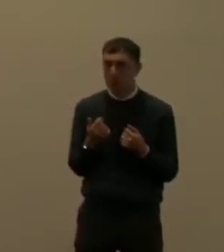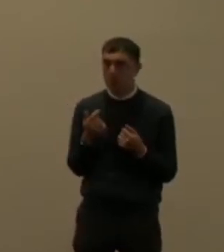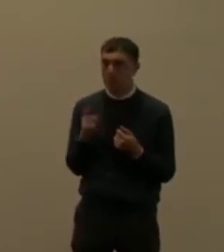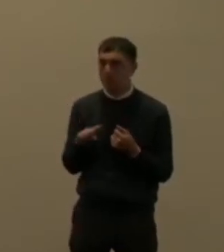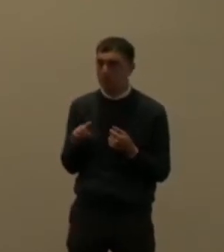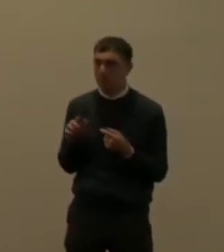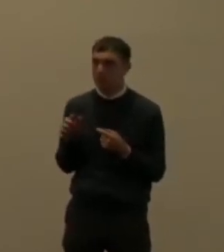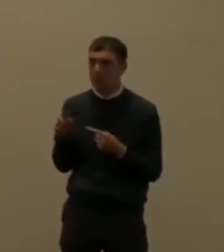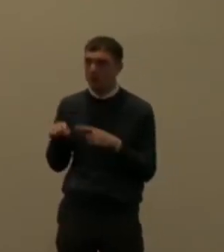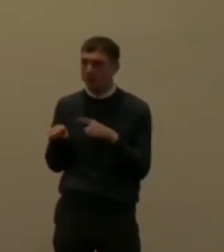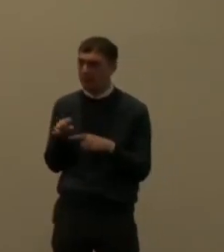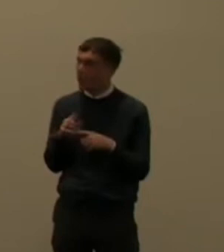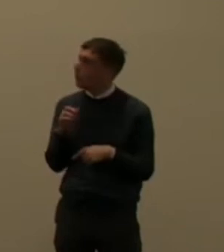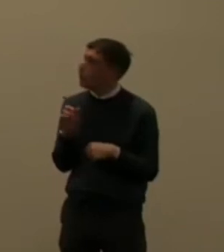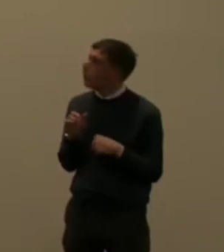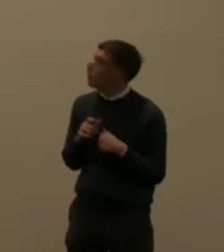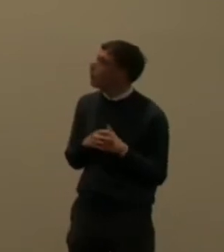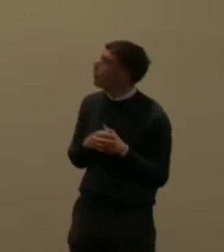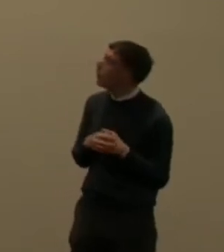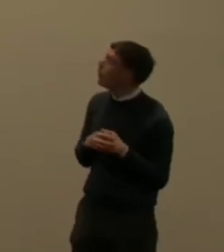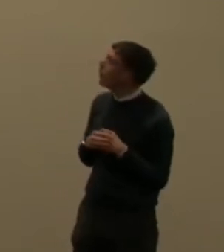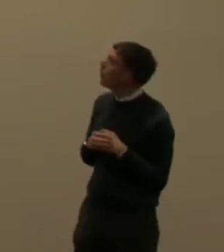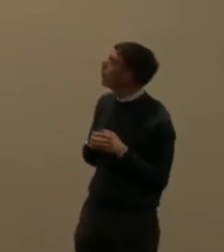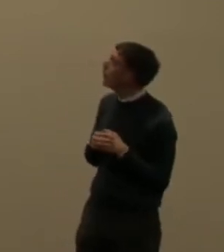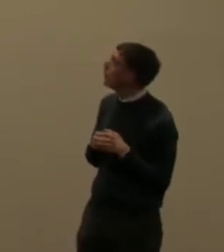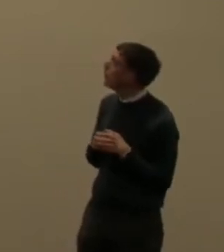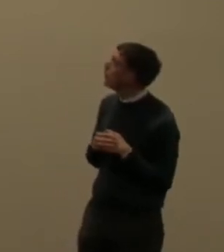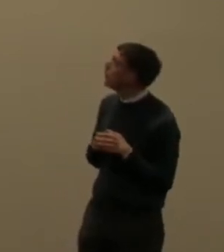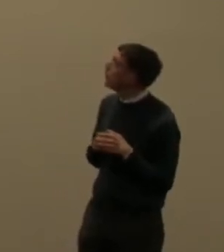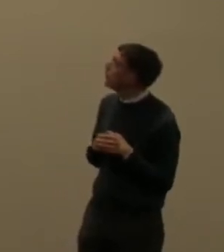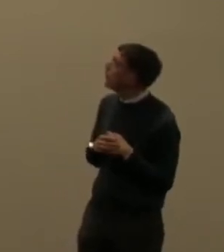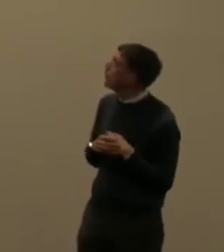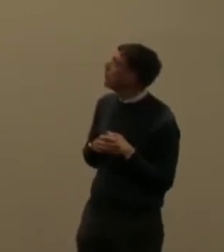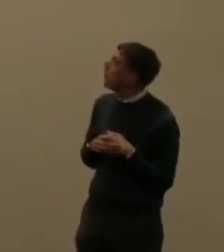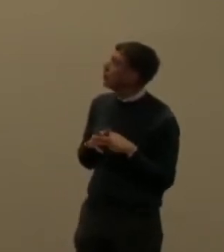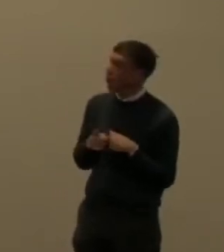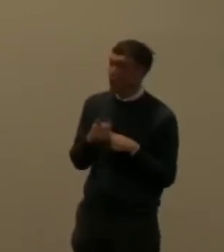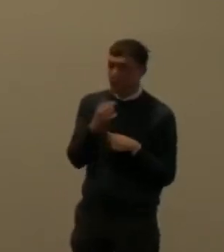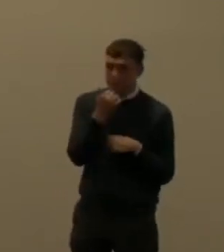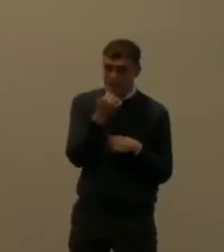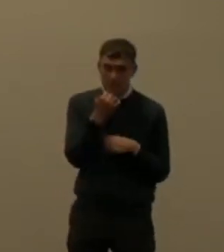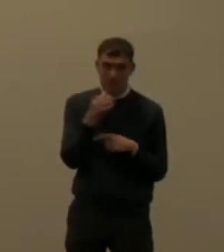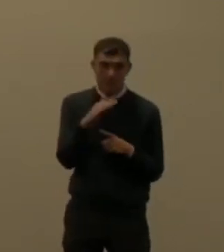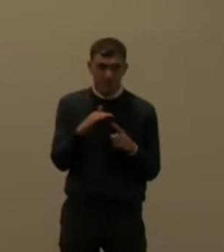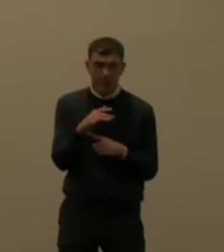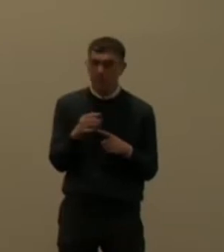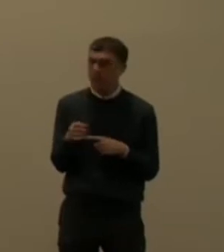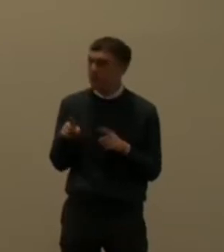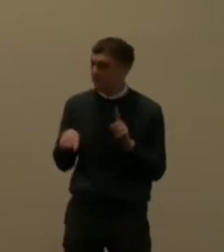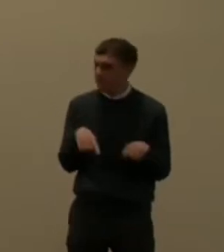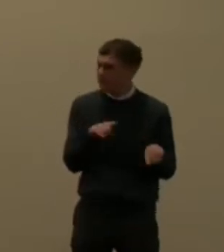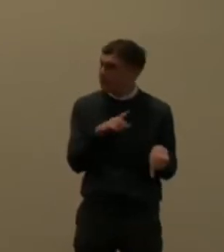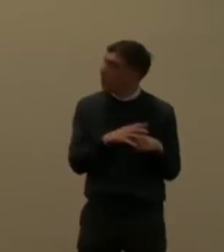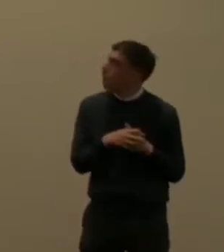environment variable. Sorry, a bit hard to pronounce, but basically I'm updating my variable